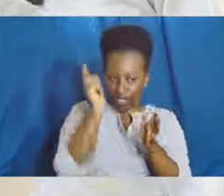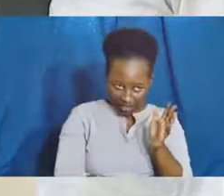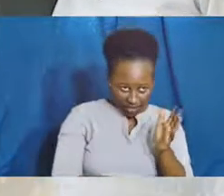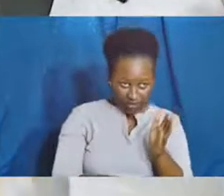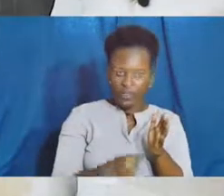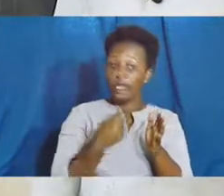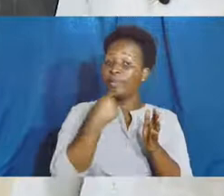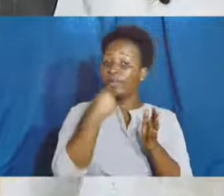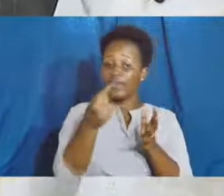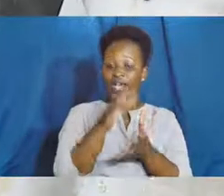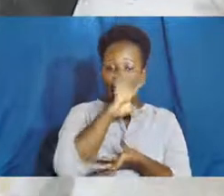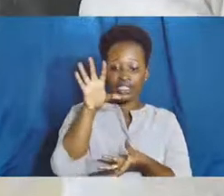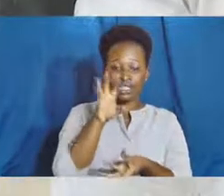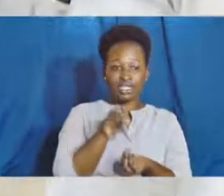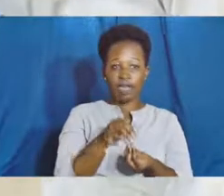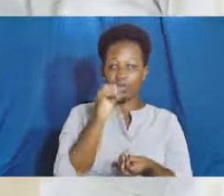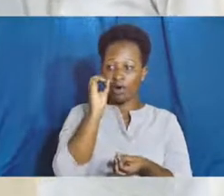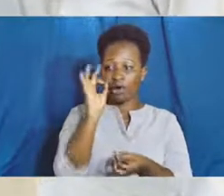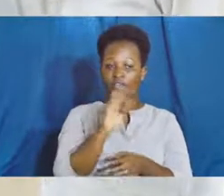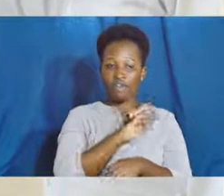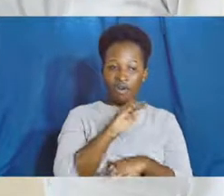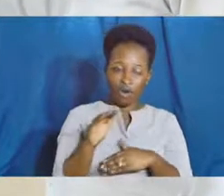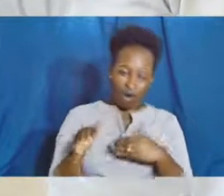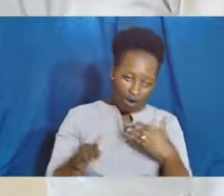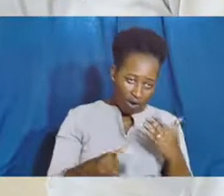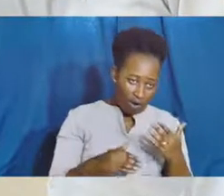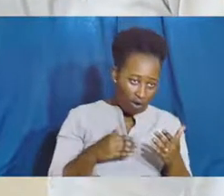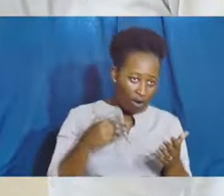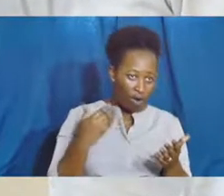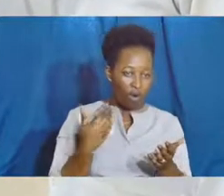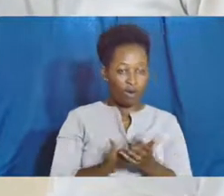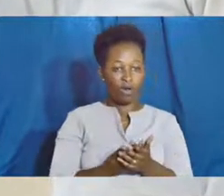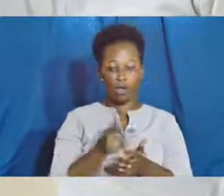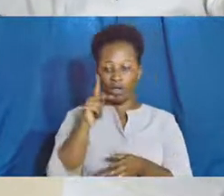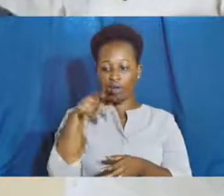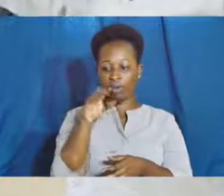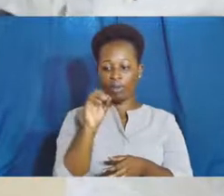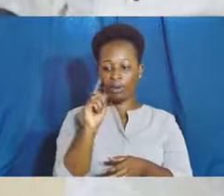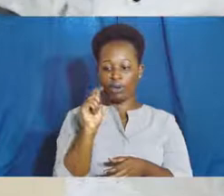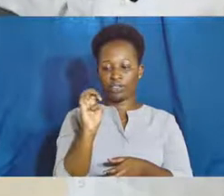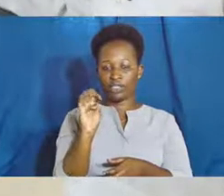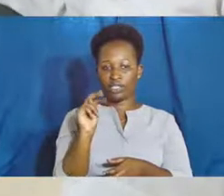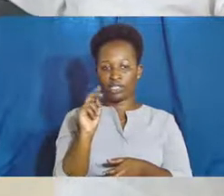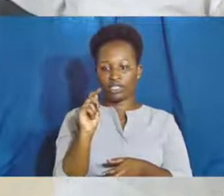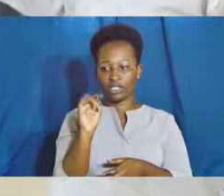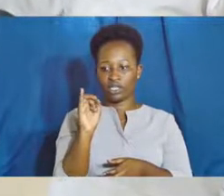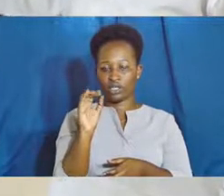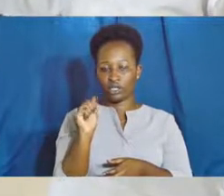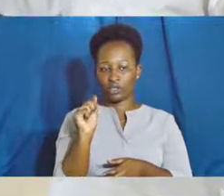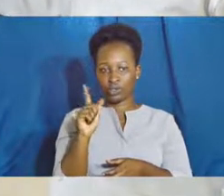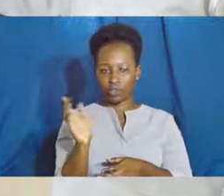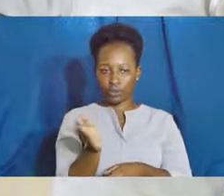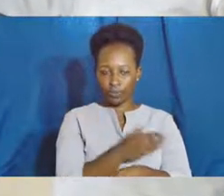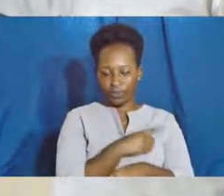sum of or the potential difference around a closed